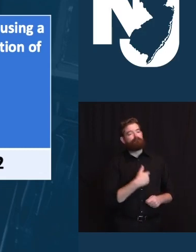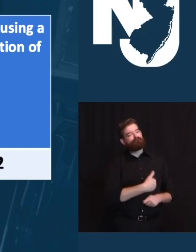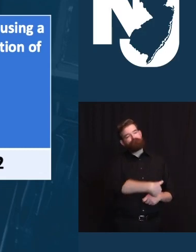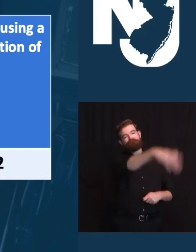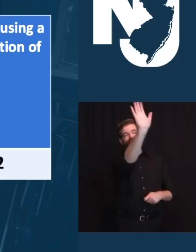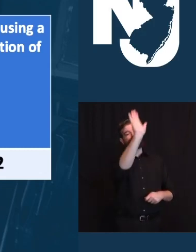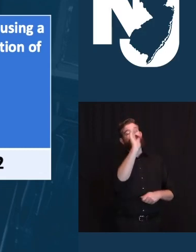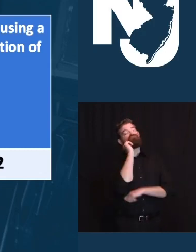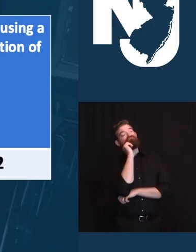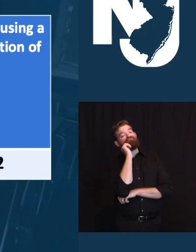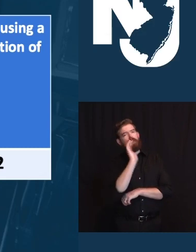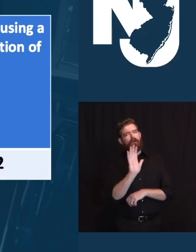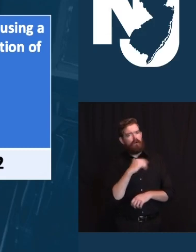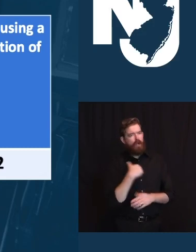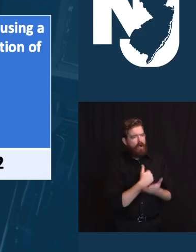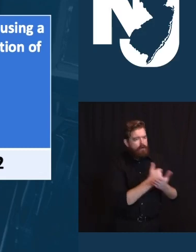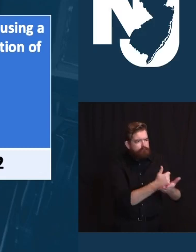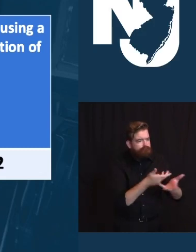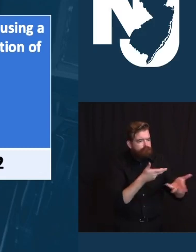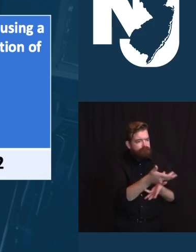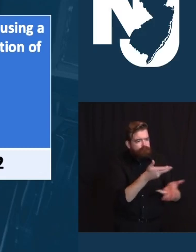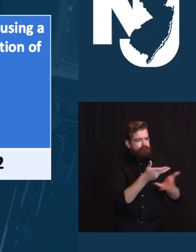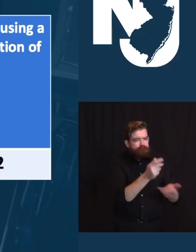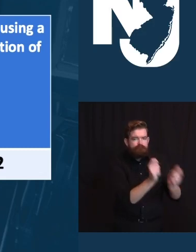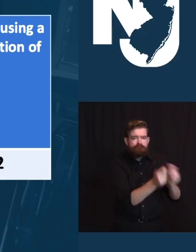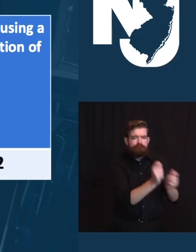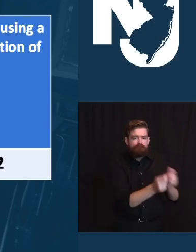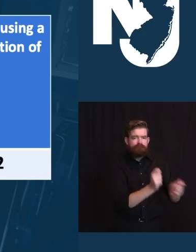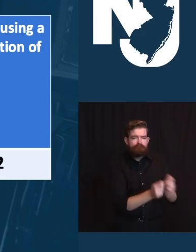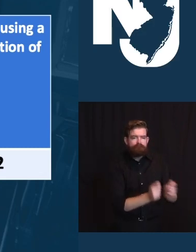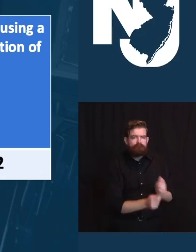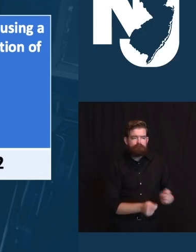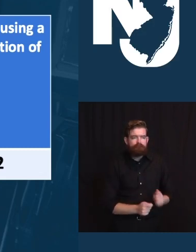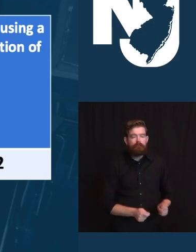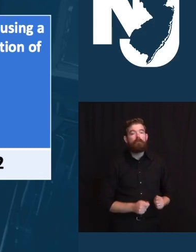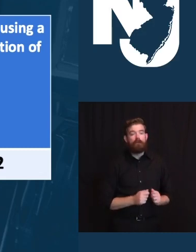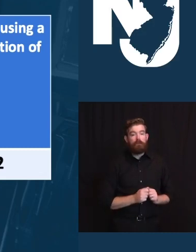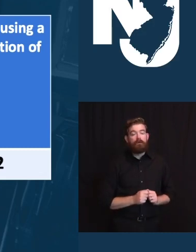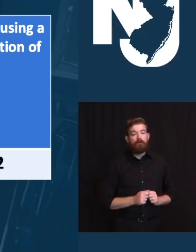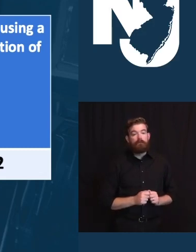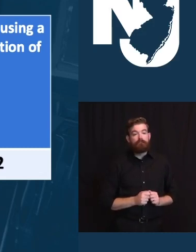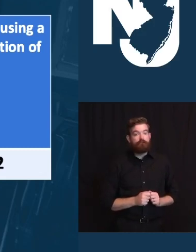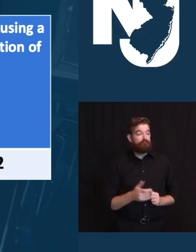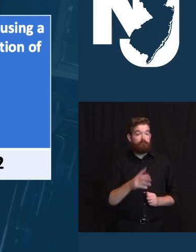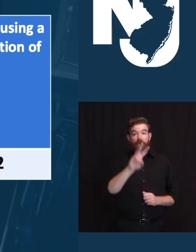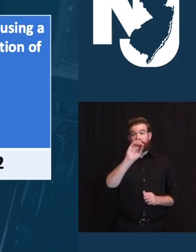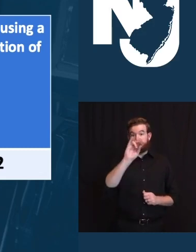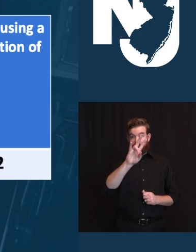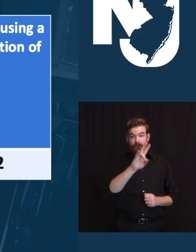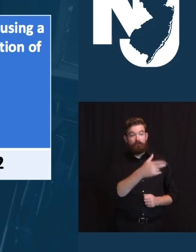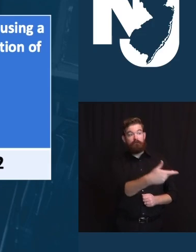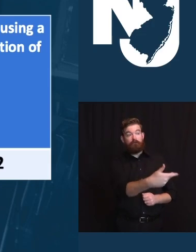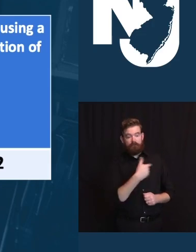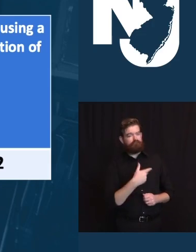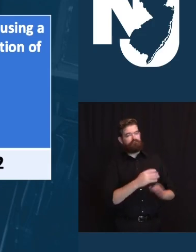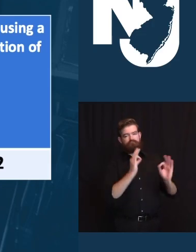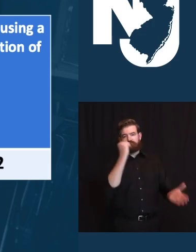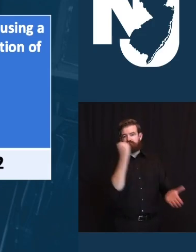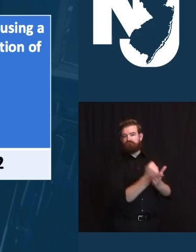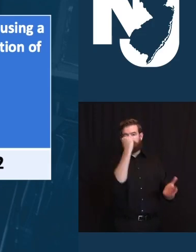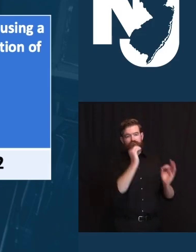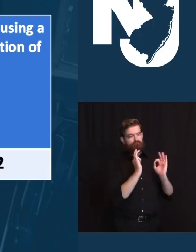of the 607 finalized plans, 354 are reopening with hybrid in